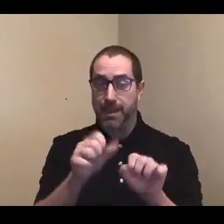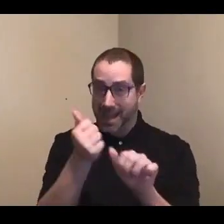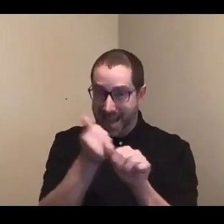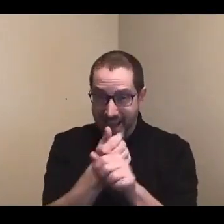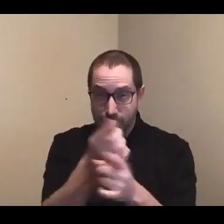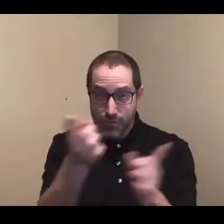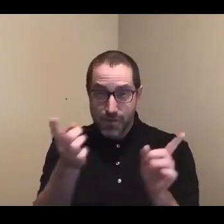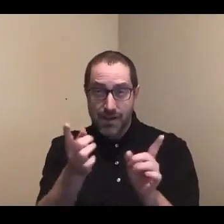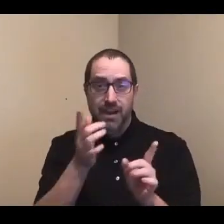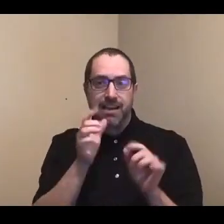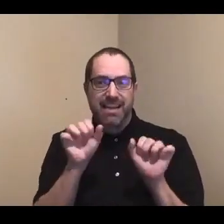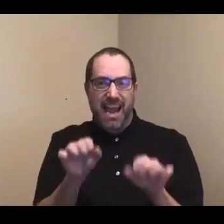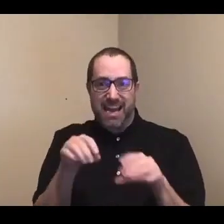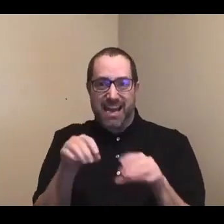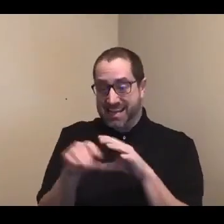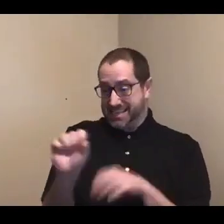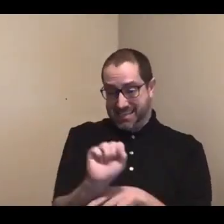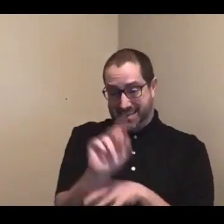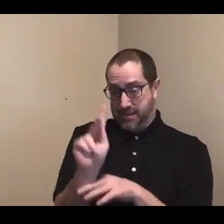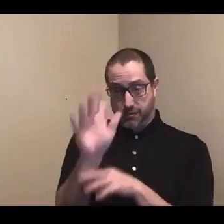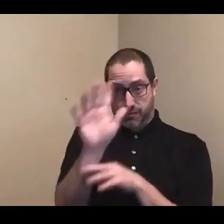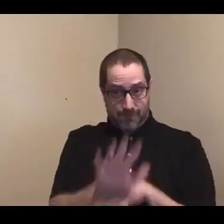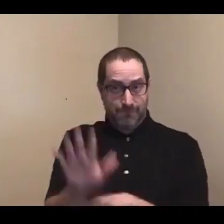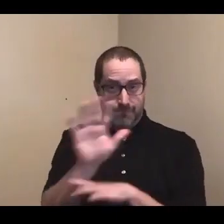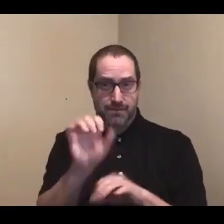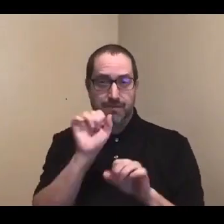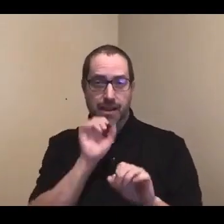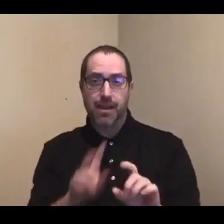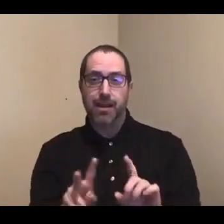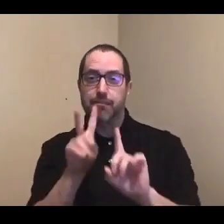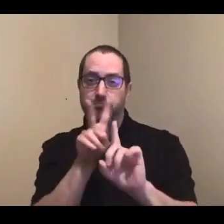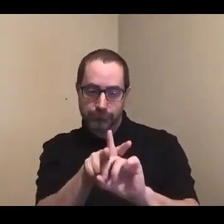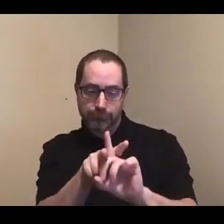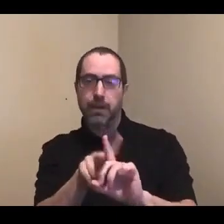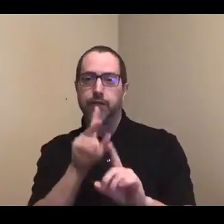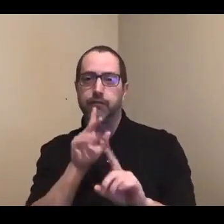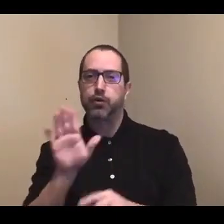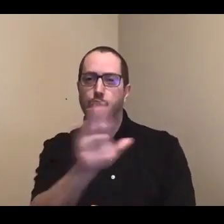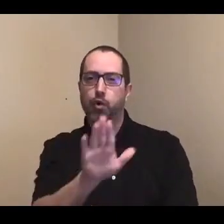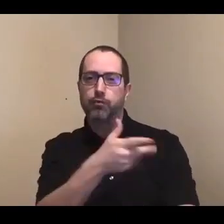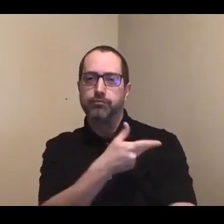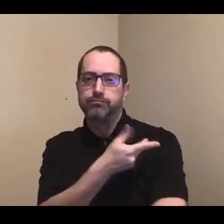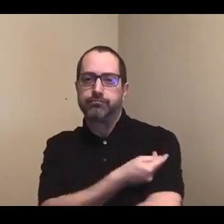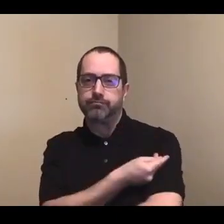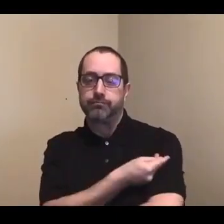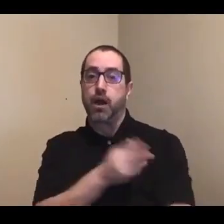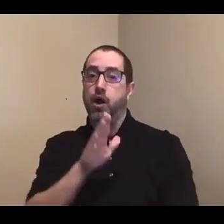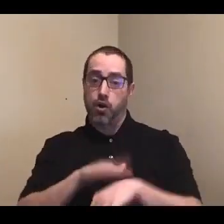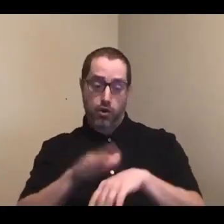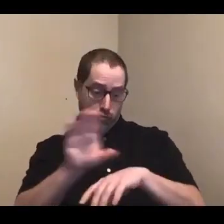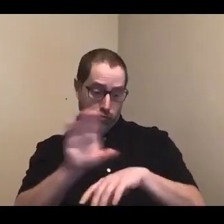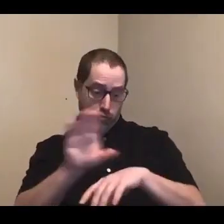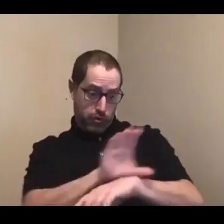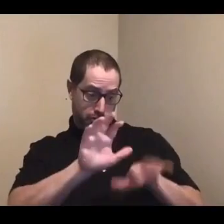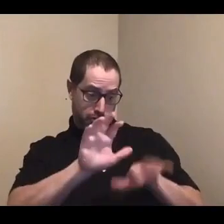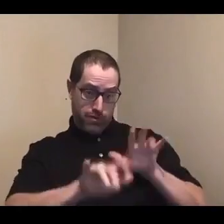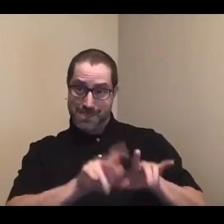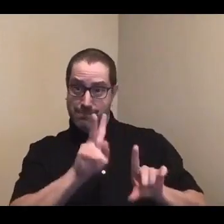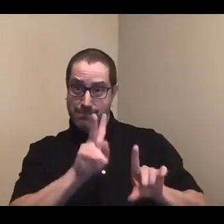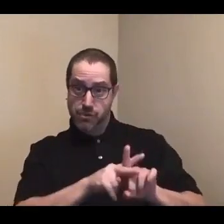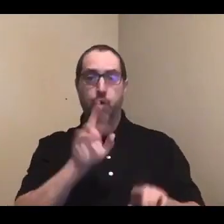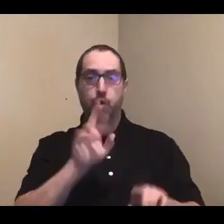book your own appointments to get your COVID vaccine shot, either online or by phone.